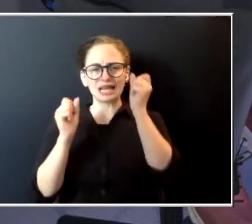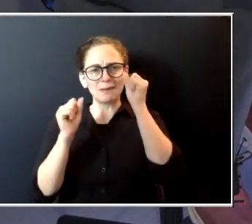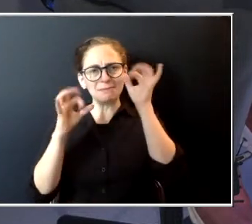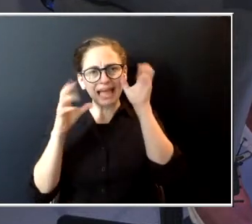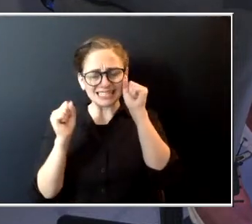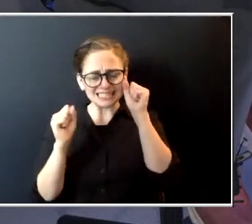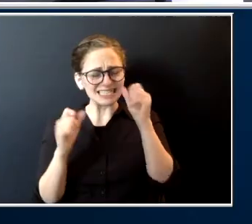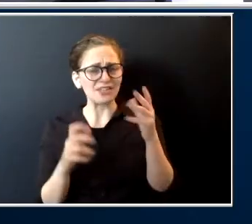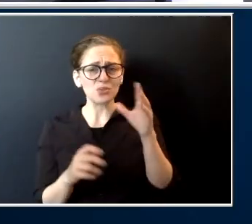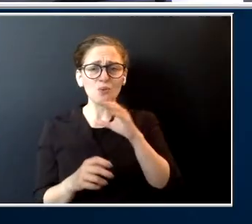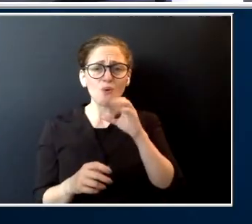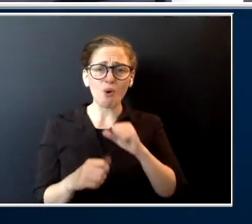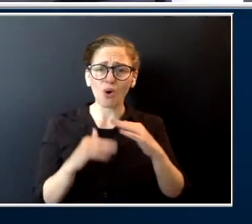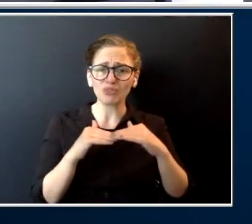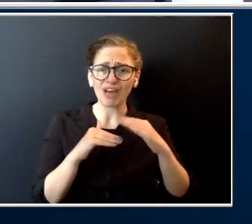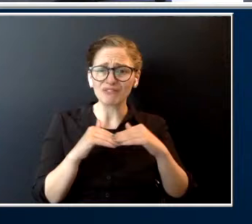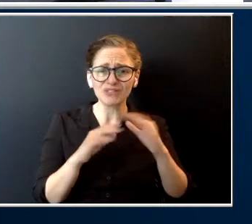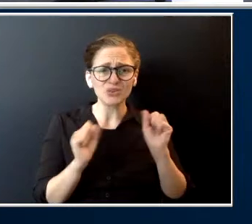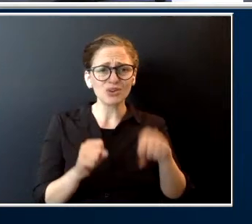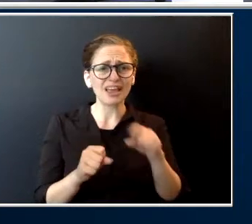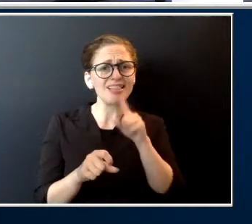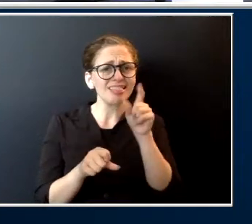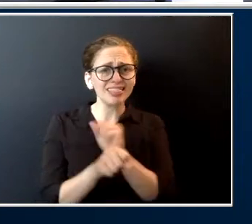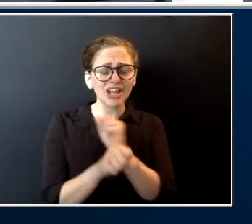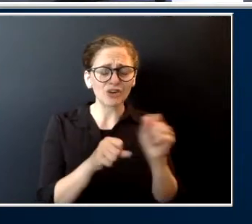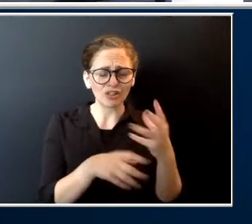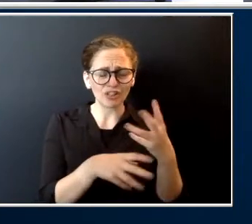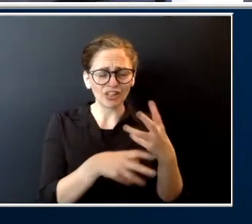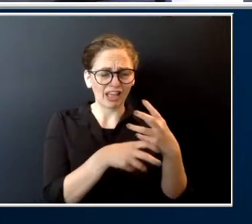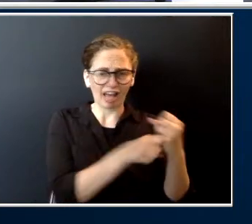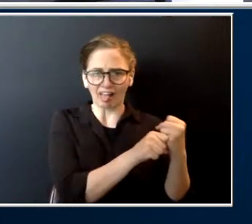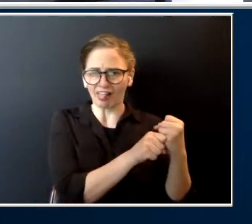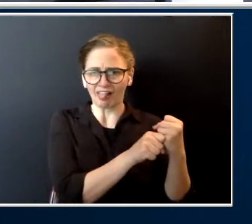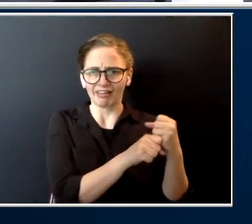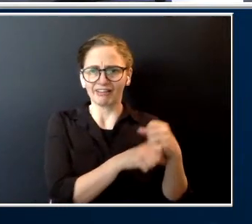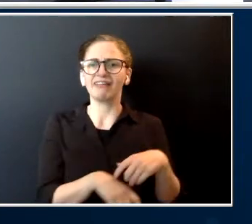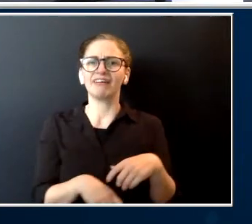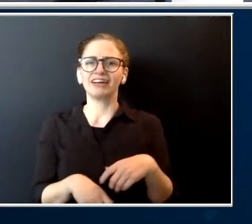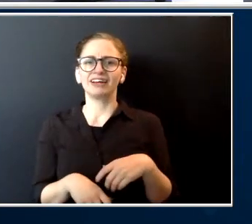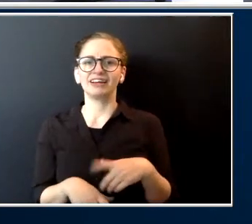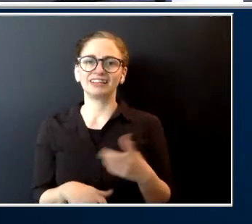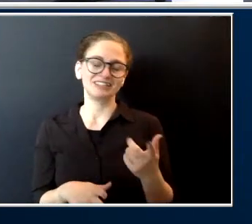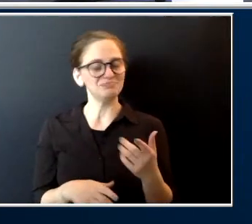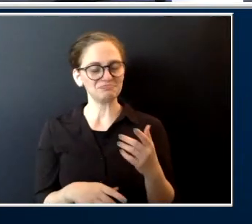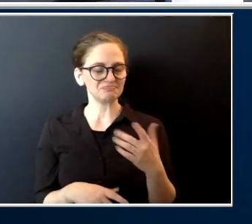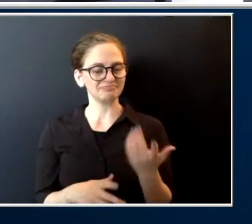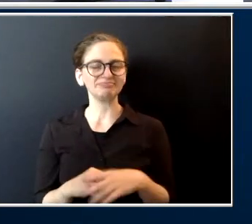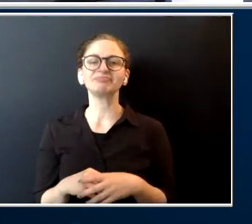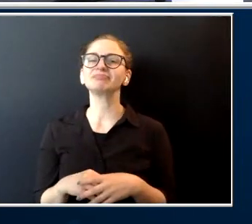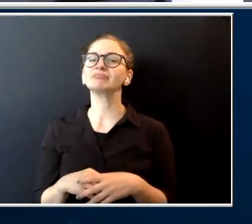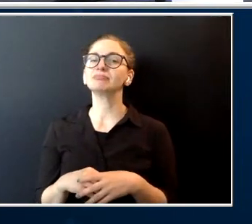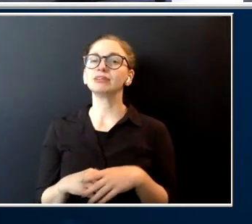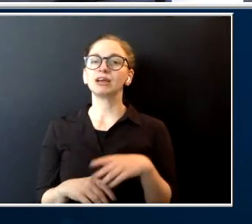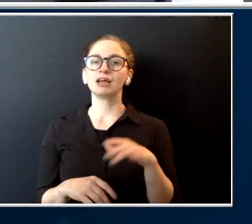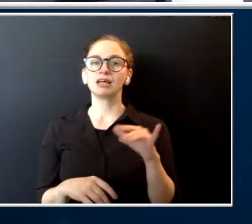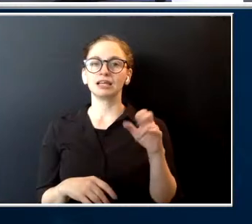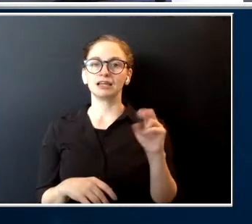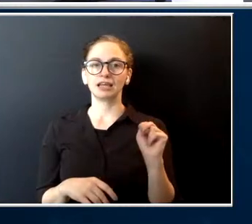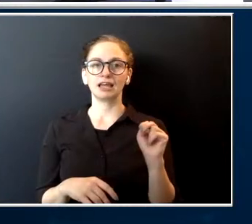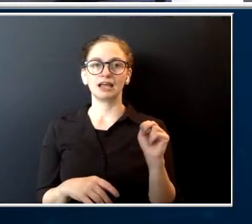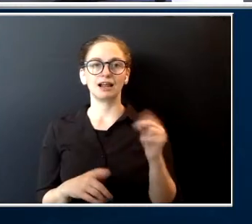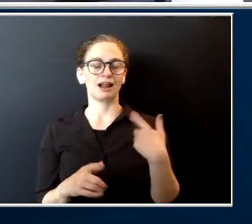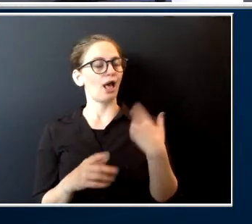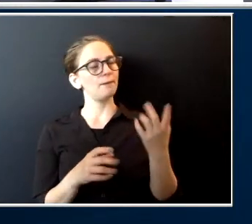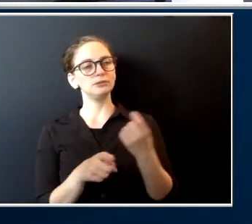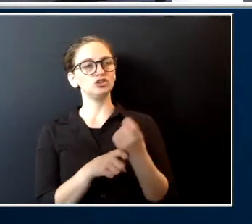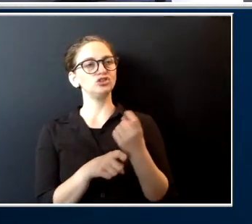Okay. Goodness. Next, back to you, Alexis. I like that. I like Yeah, that line. it's not bad. Yen I did a Mick Liang, Jagger, I did a crush on your heart crush. That's pretty